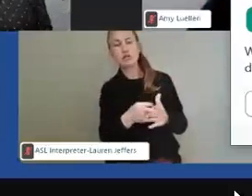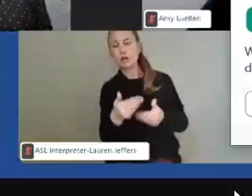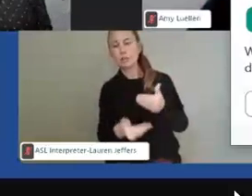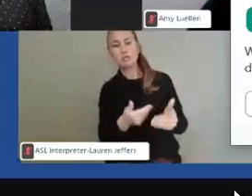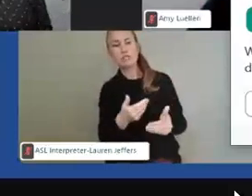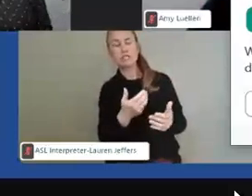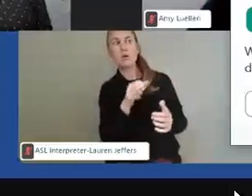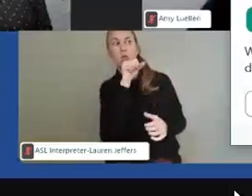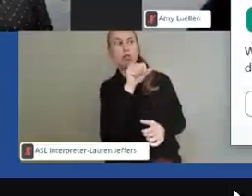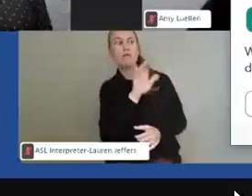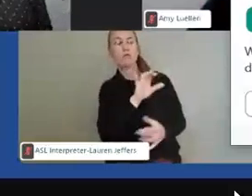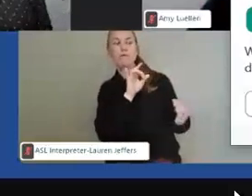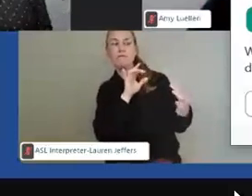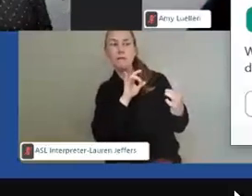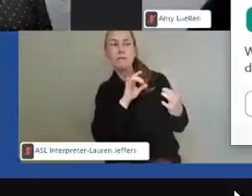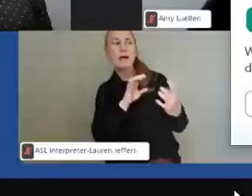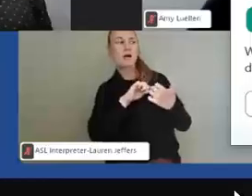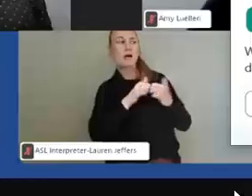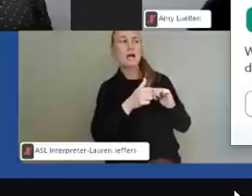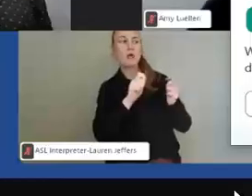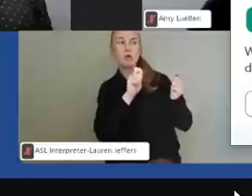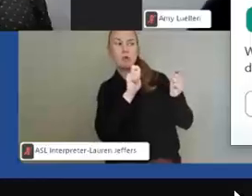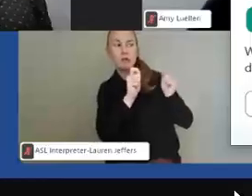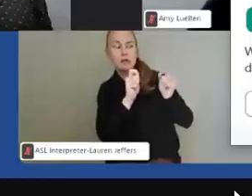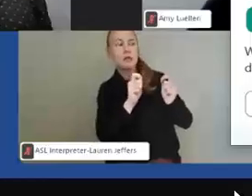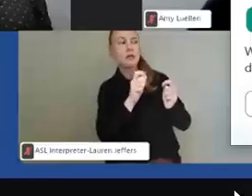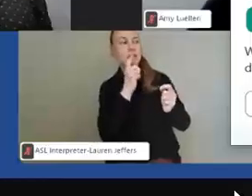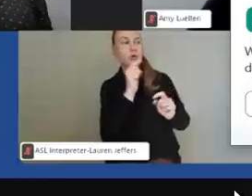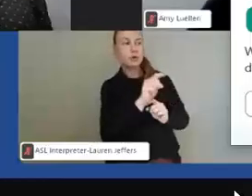best, frame things, and for you and for other folks who have